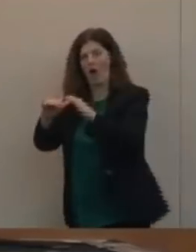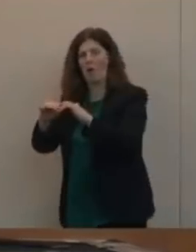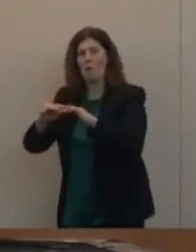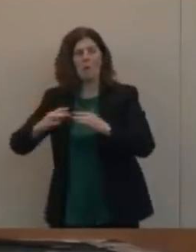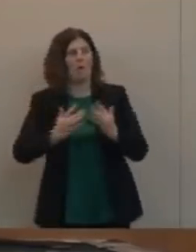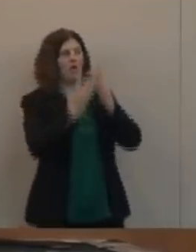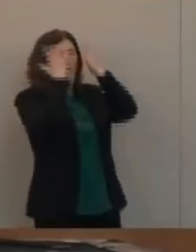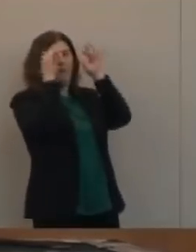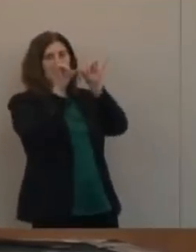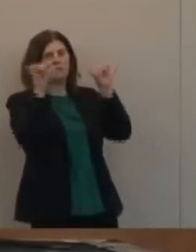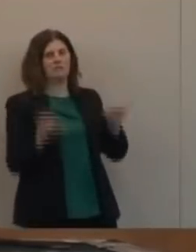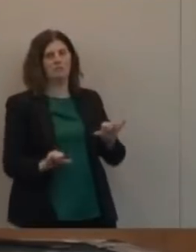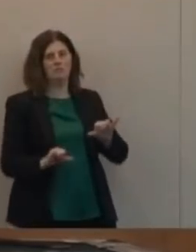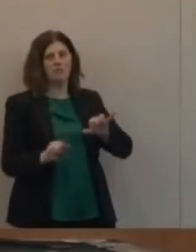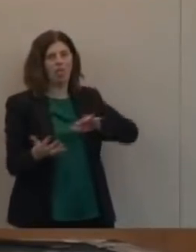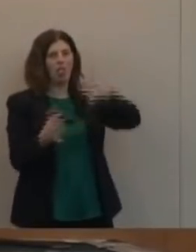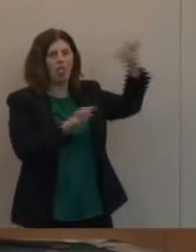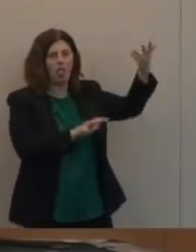got